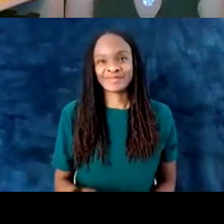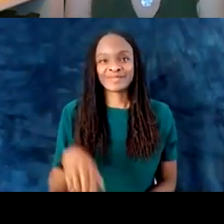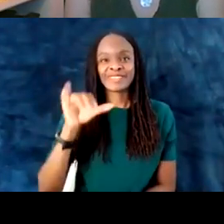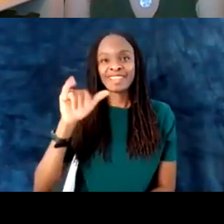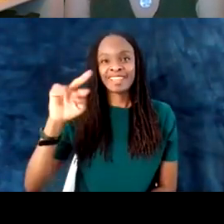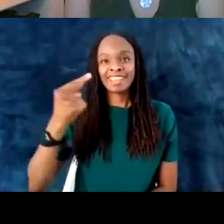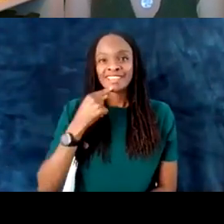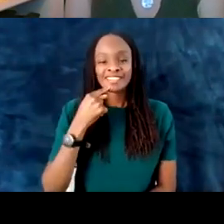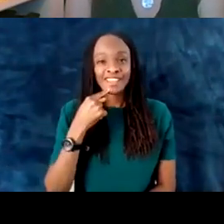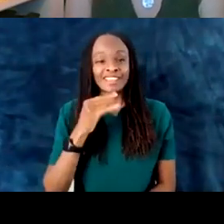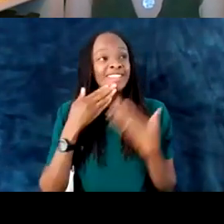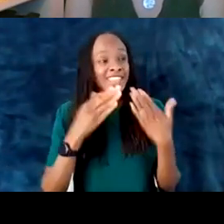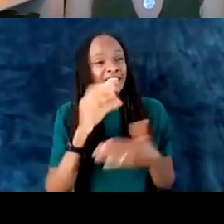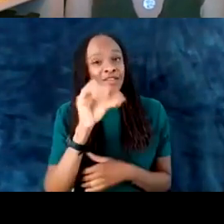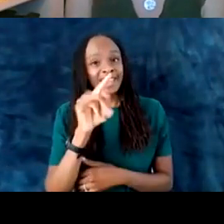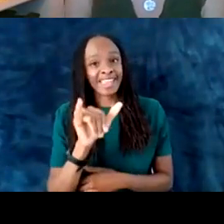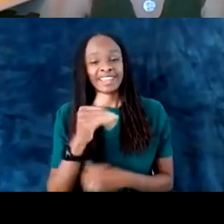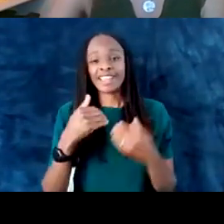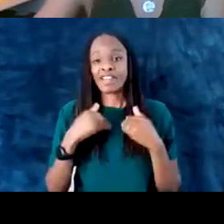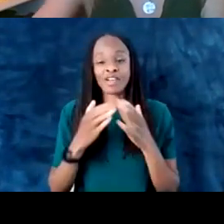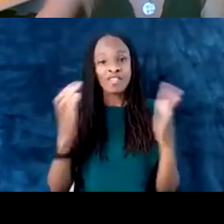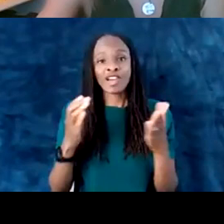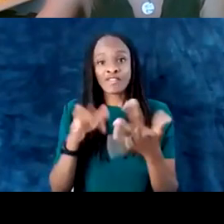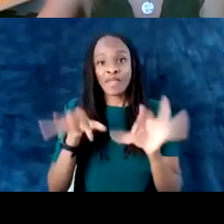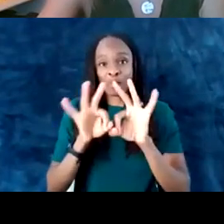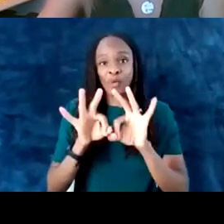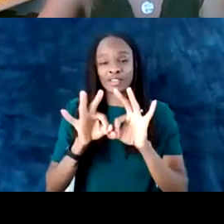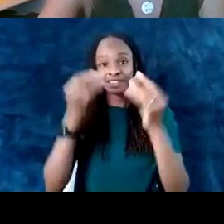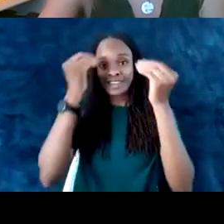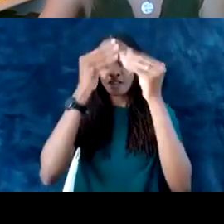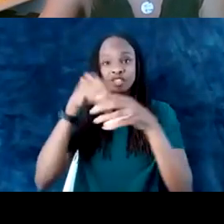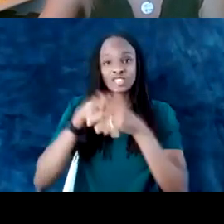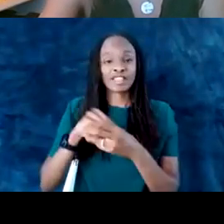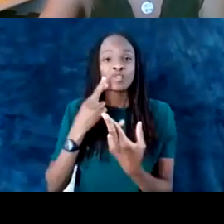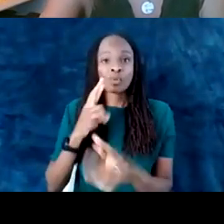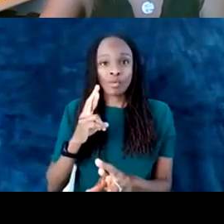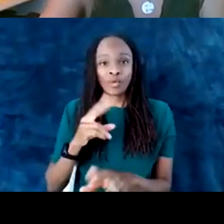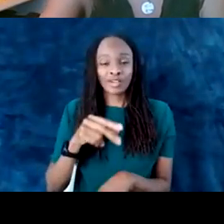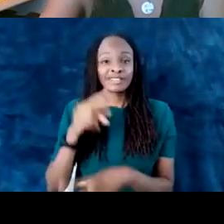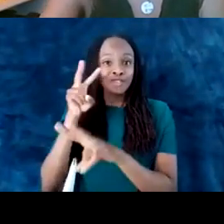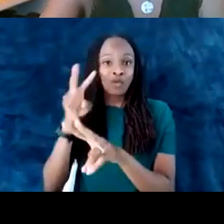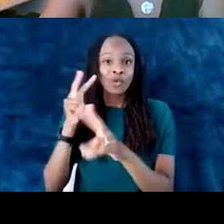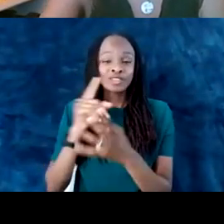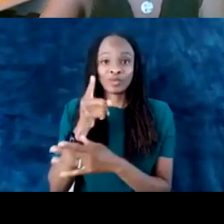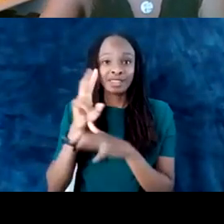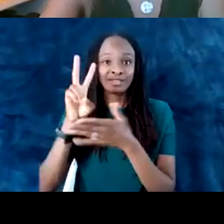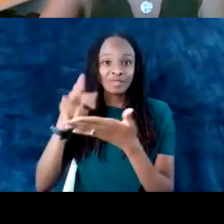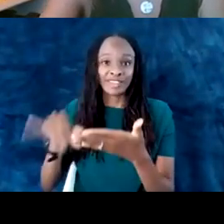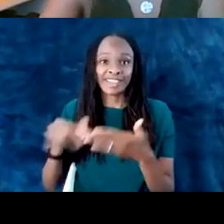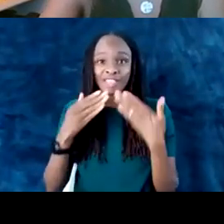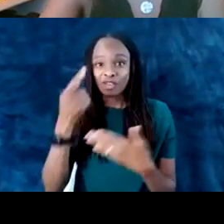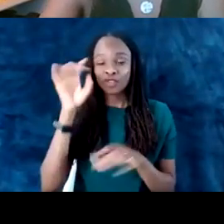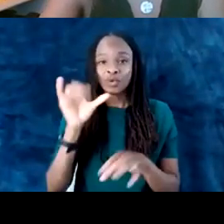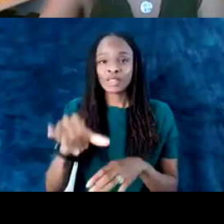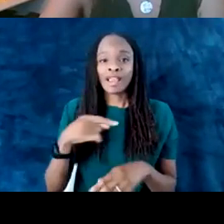just scratched the surface, but there's a lot of really, really important information in this report. And I know that we're all looking forward to digging into it. So thank you for doing that.